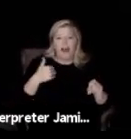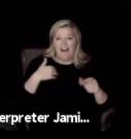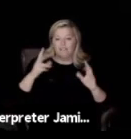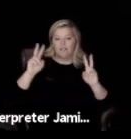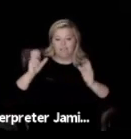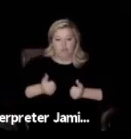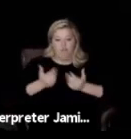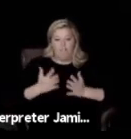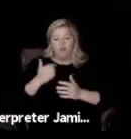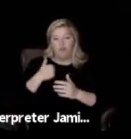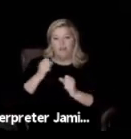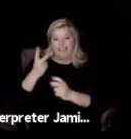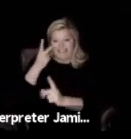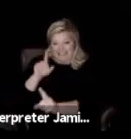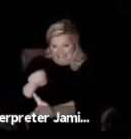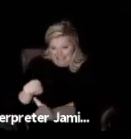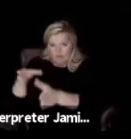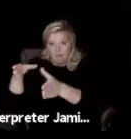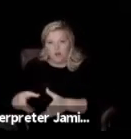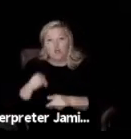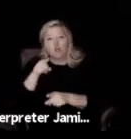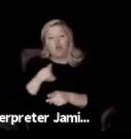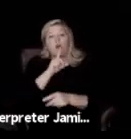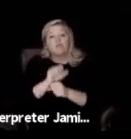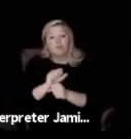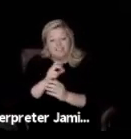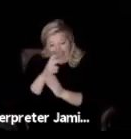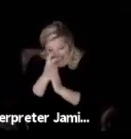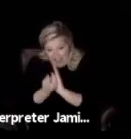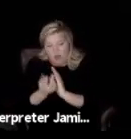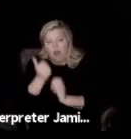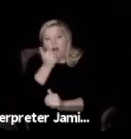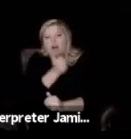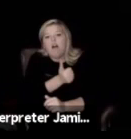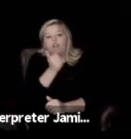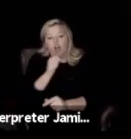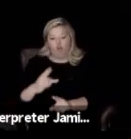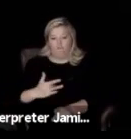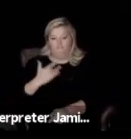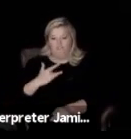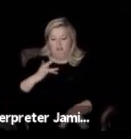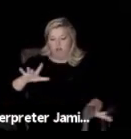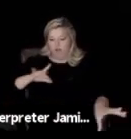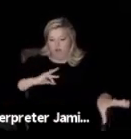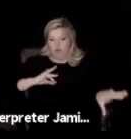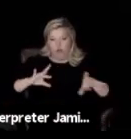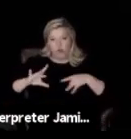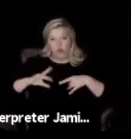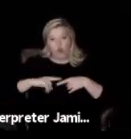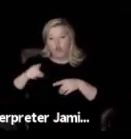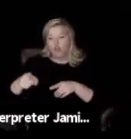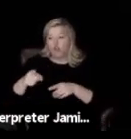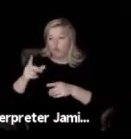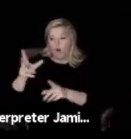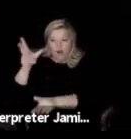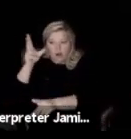You are in it every day. You feel it. You're part of it. You're taking the journey with